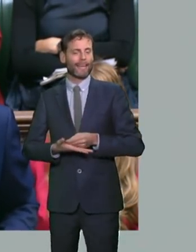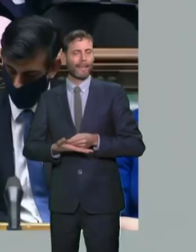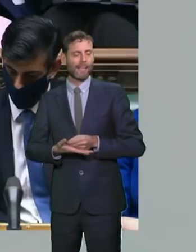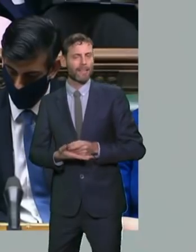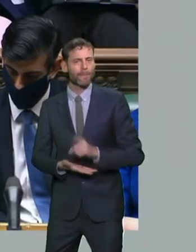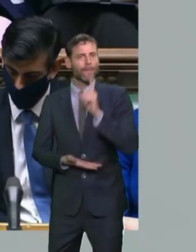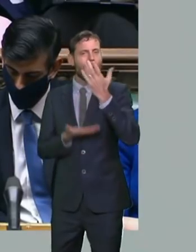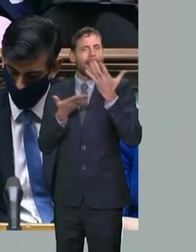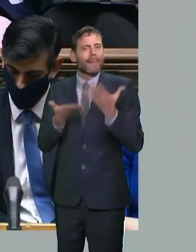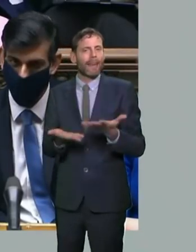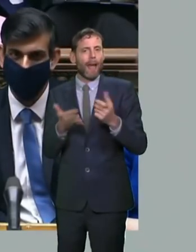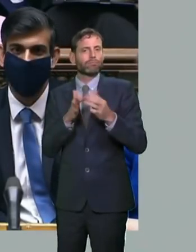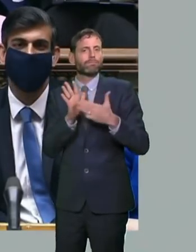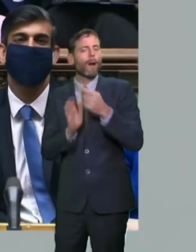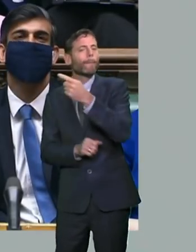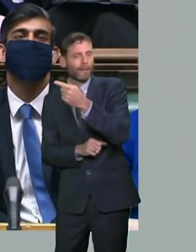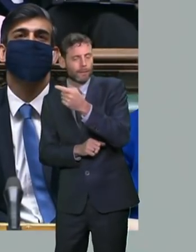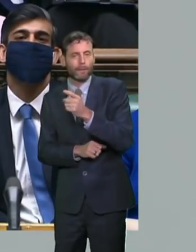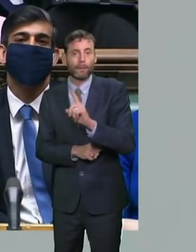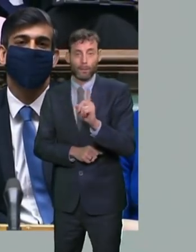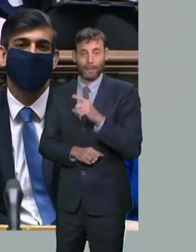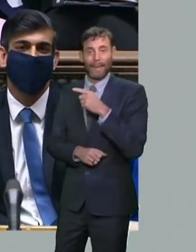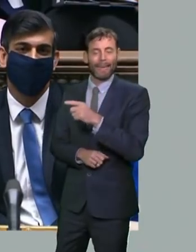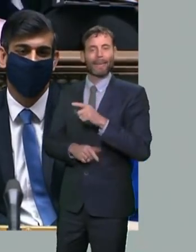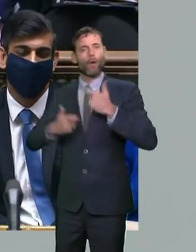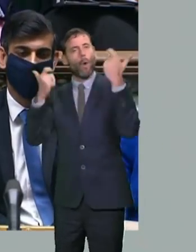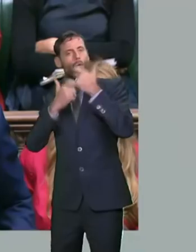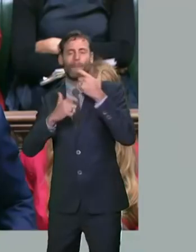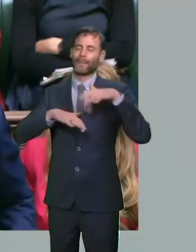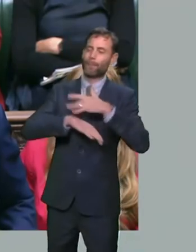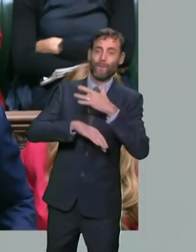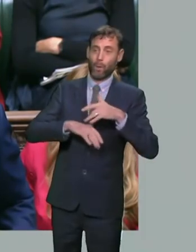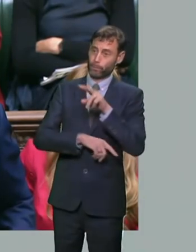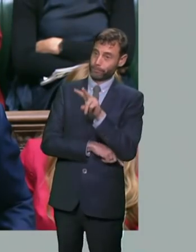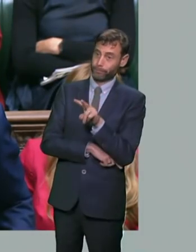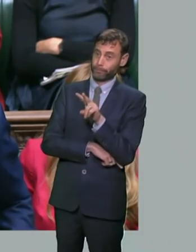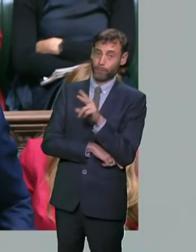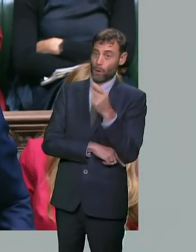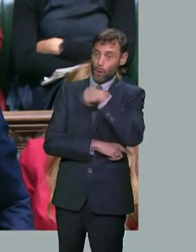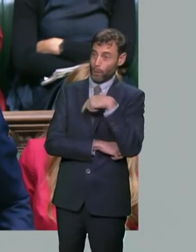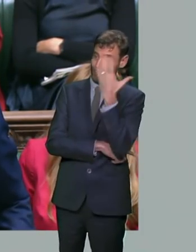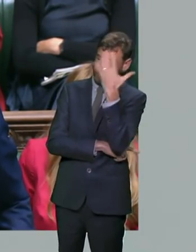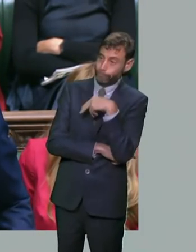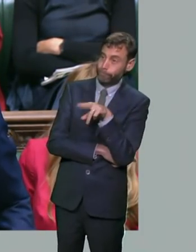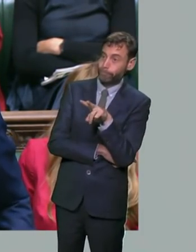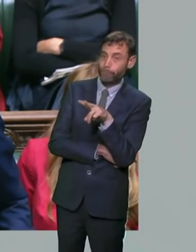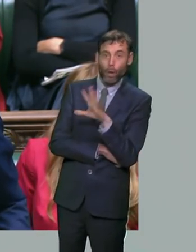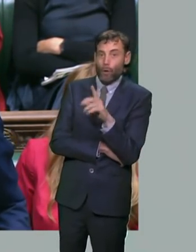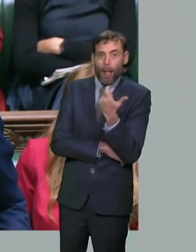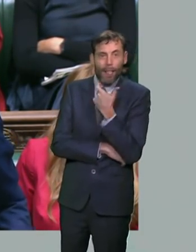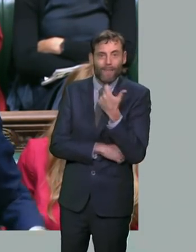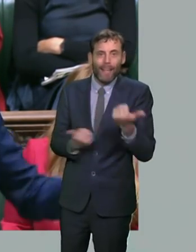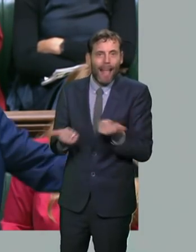But now the Prime Minister's routine is falling flat. His Chancellor is worried that people are getting wise.